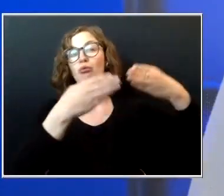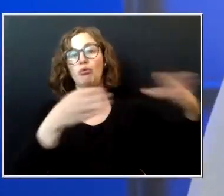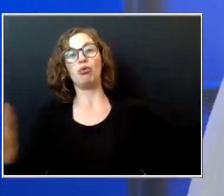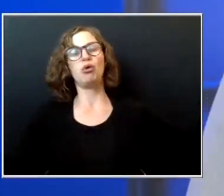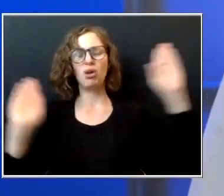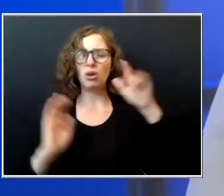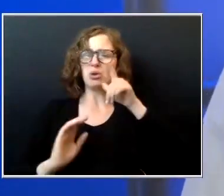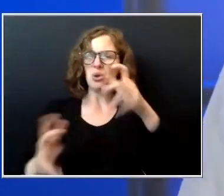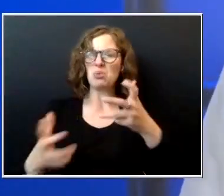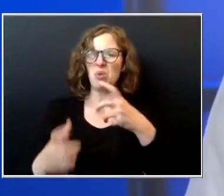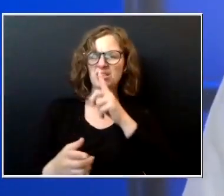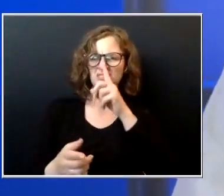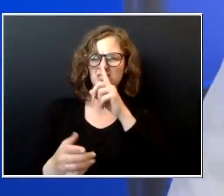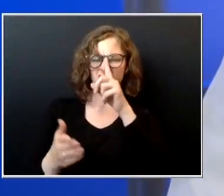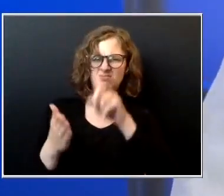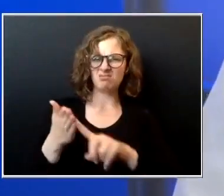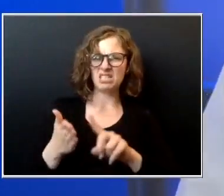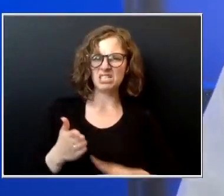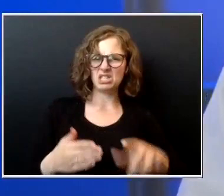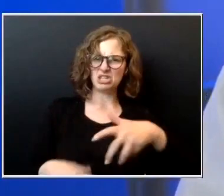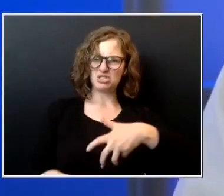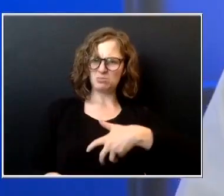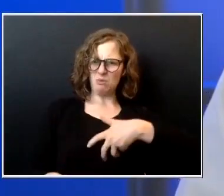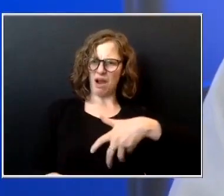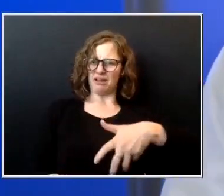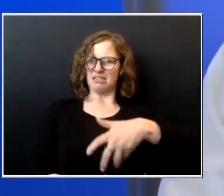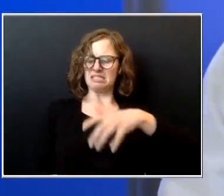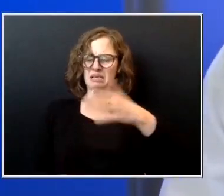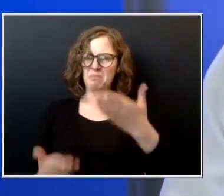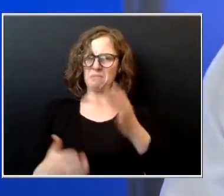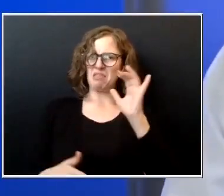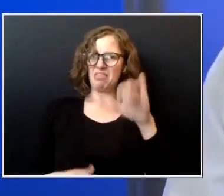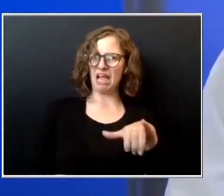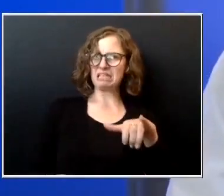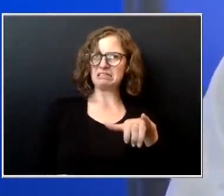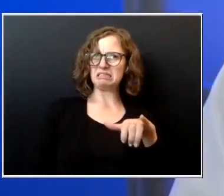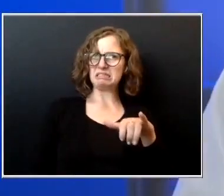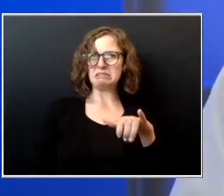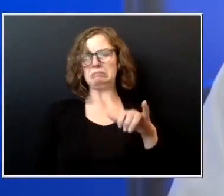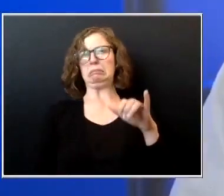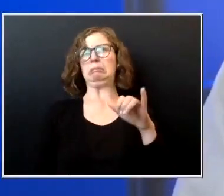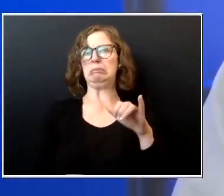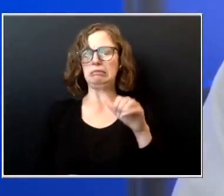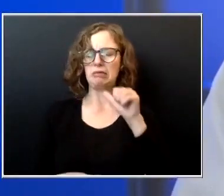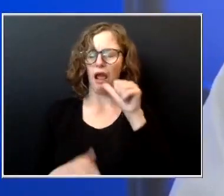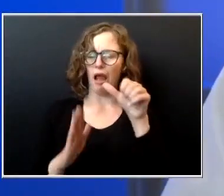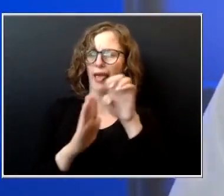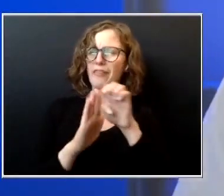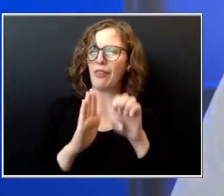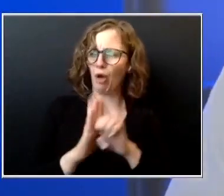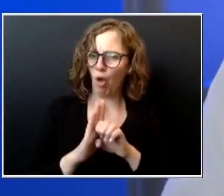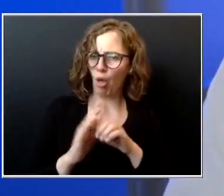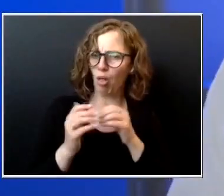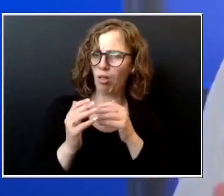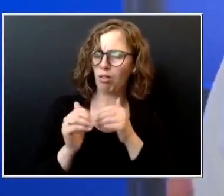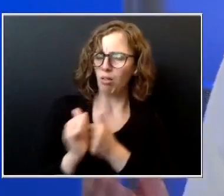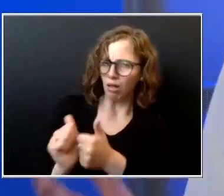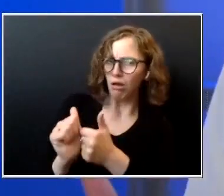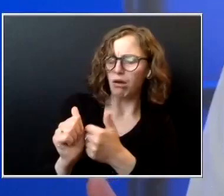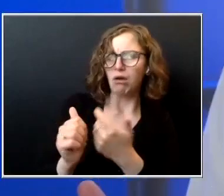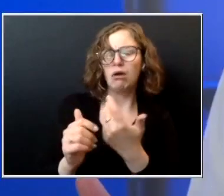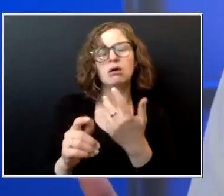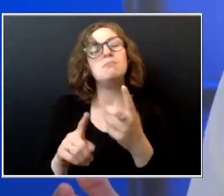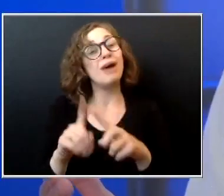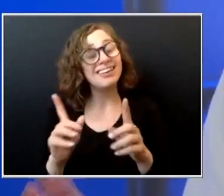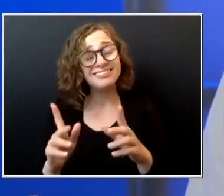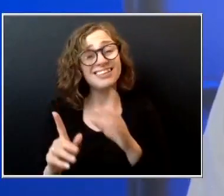maybe like it's immoral, but I think it is actually immoral to not include these moms in these trials, because we're afraid